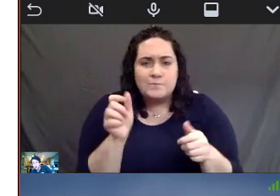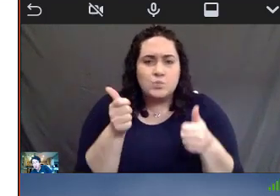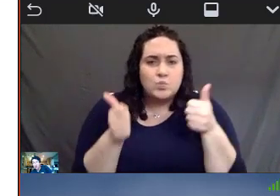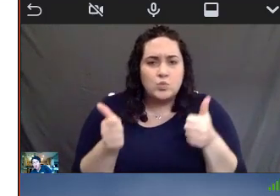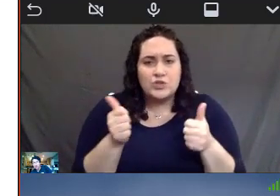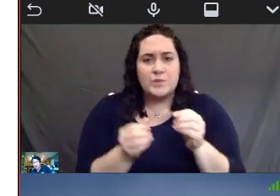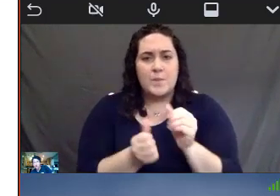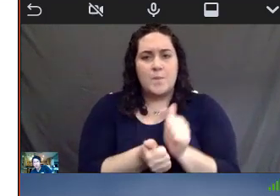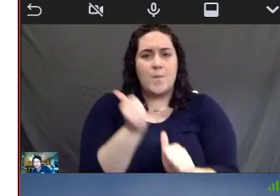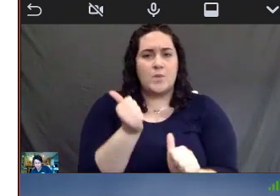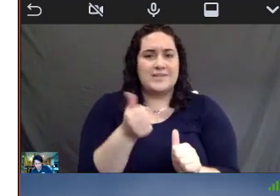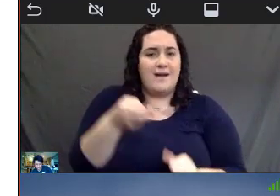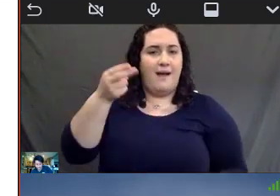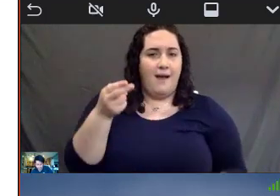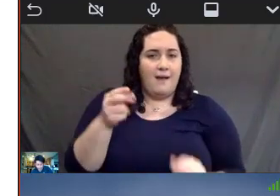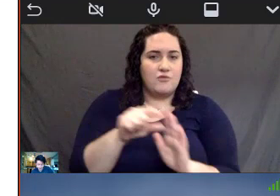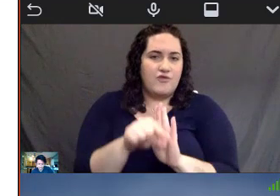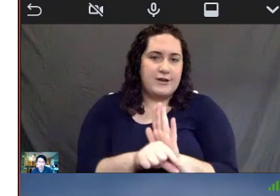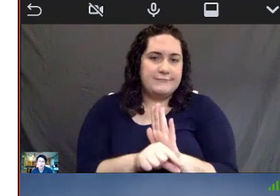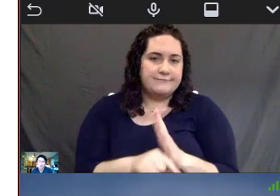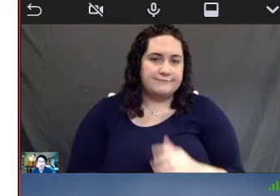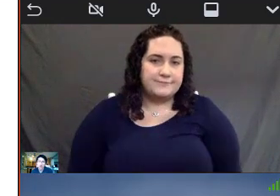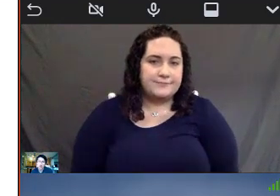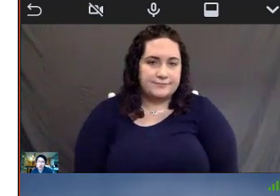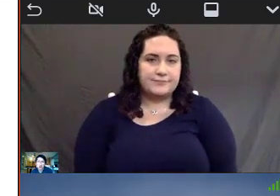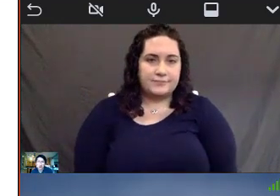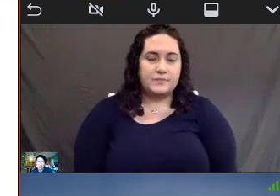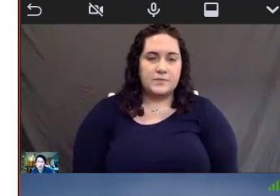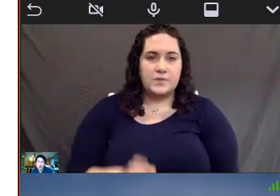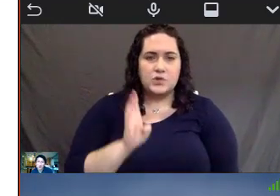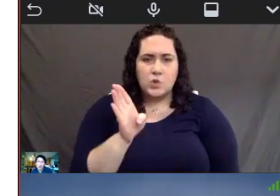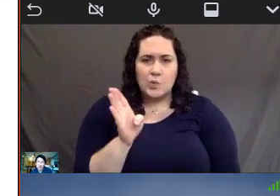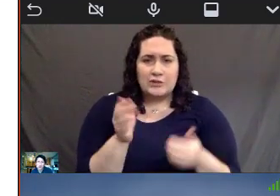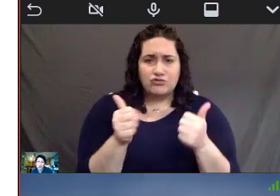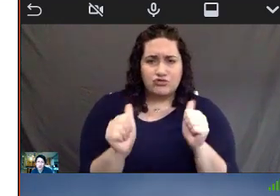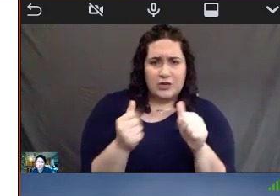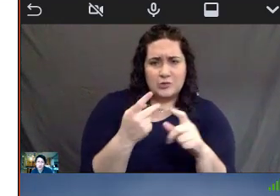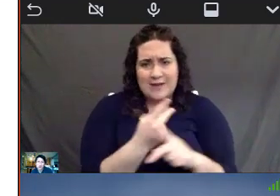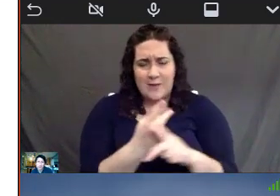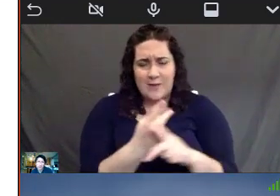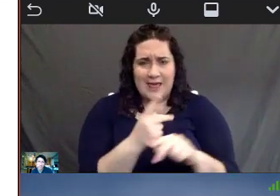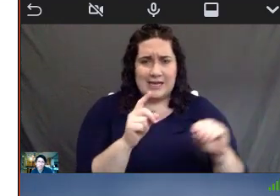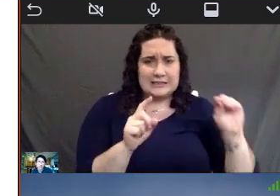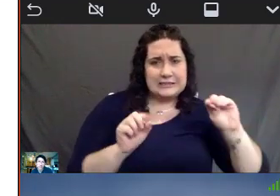case. So we will calculate that for every individual student.